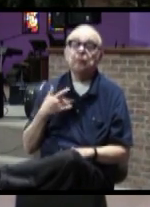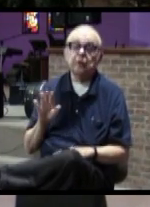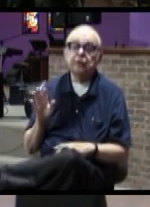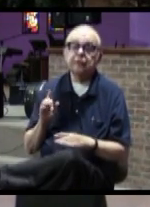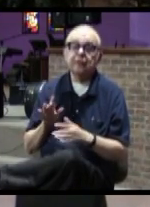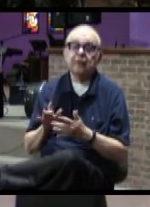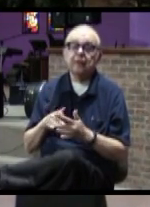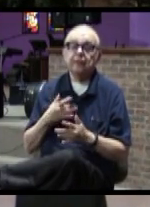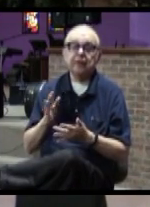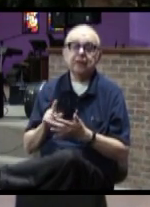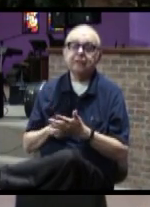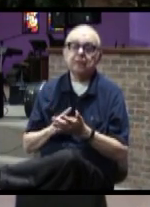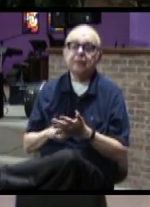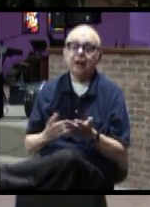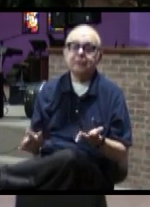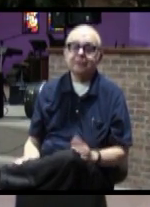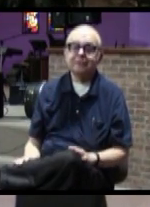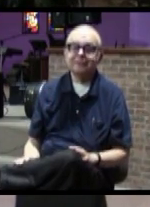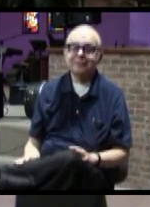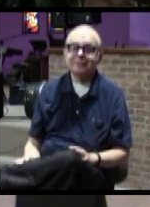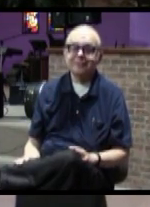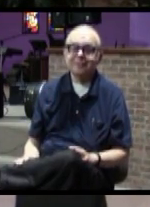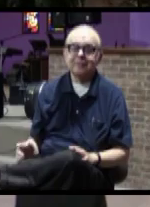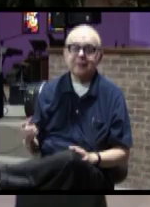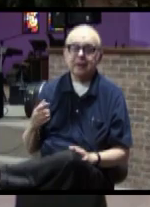am gonna hurt your feelings.